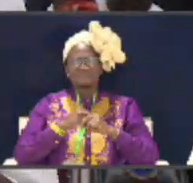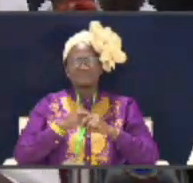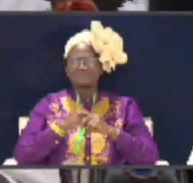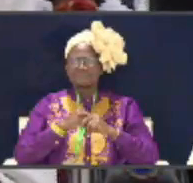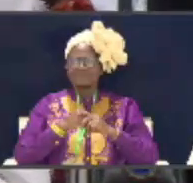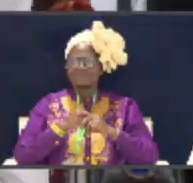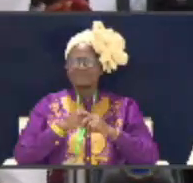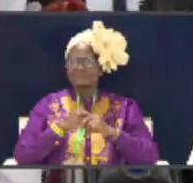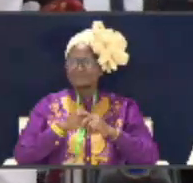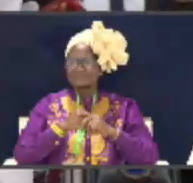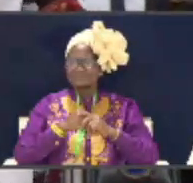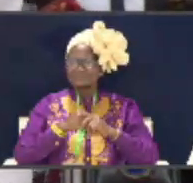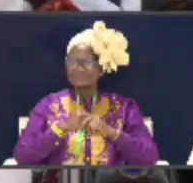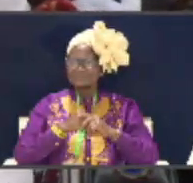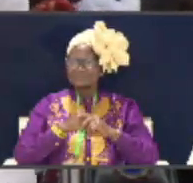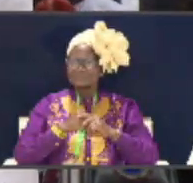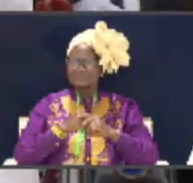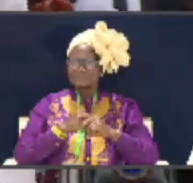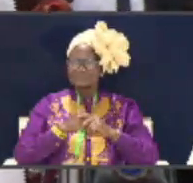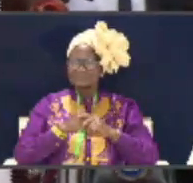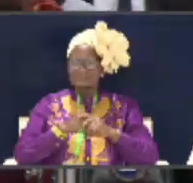Why is this so